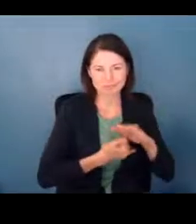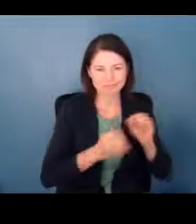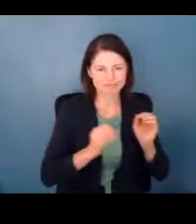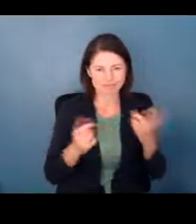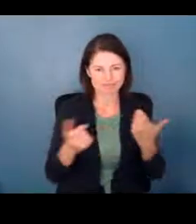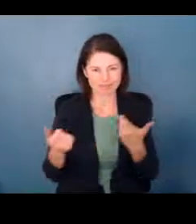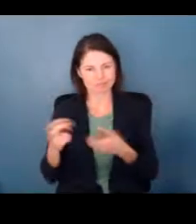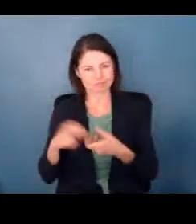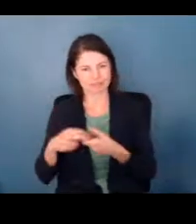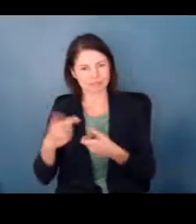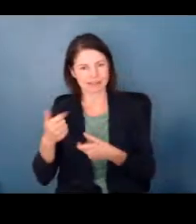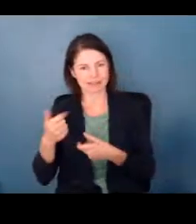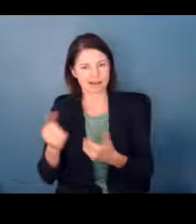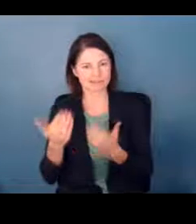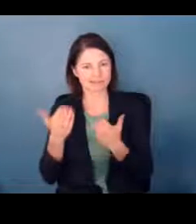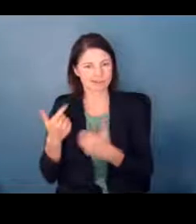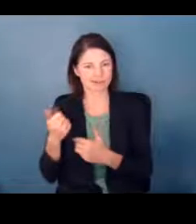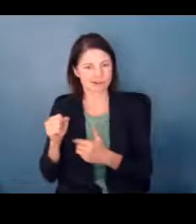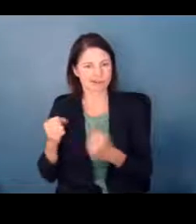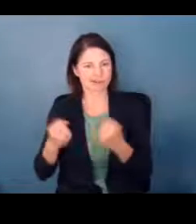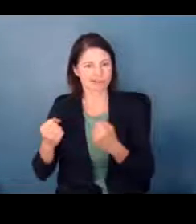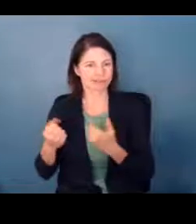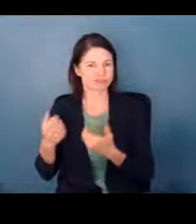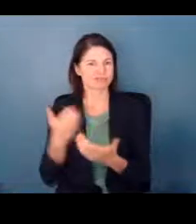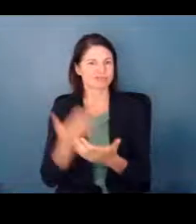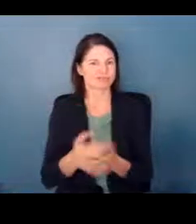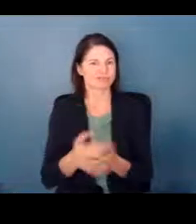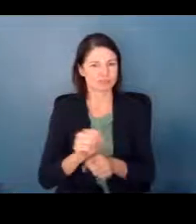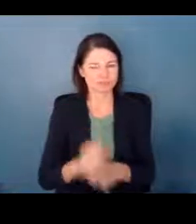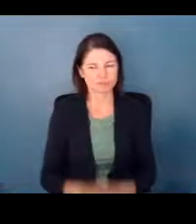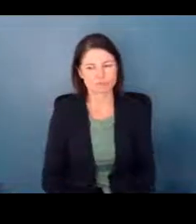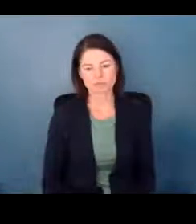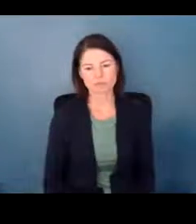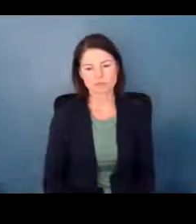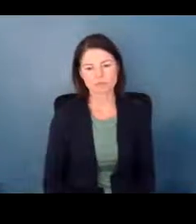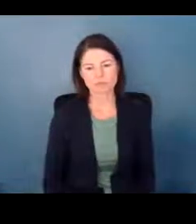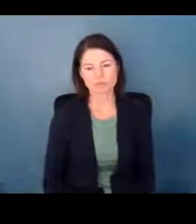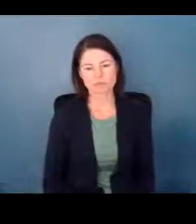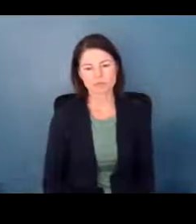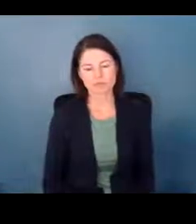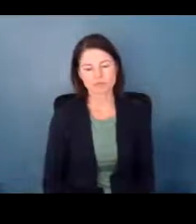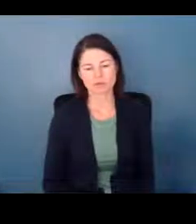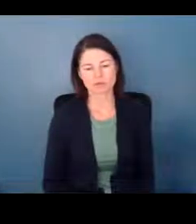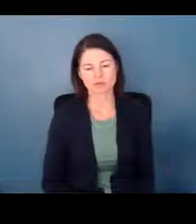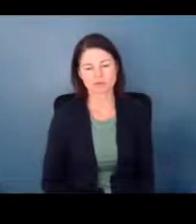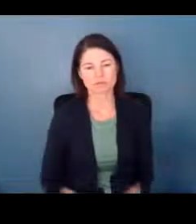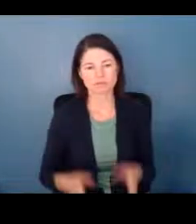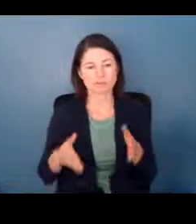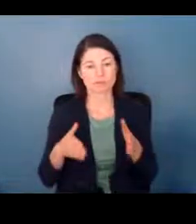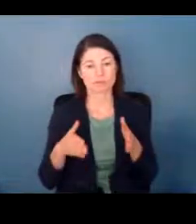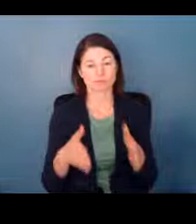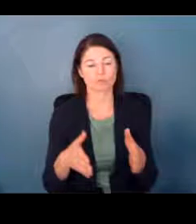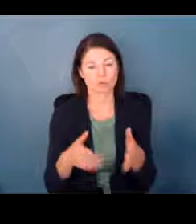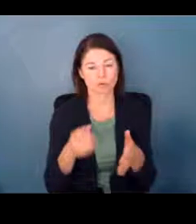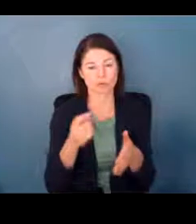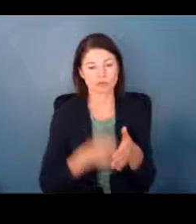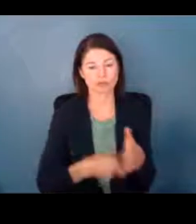think Rock America found in their study that a road charge is probably beneficial for rural drivers as opposed to the gas